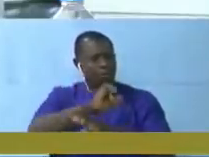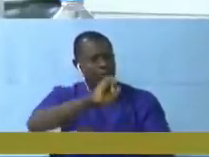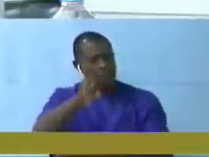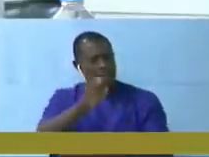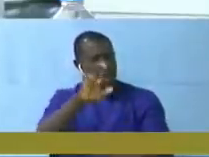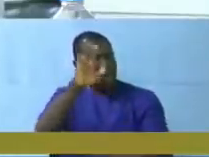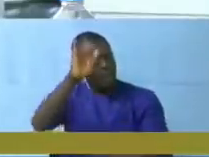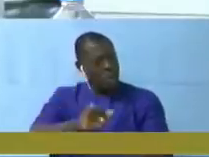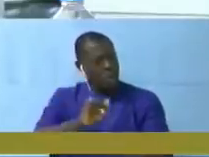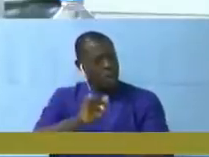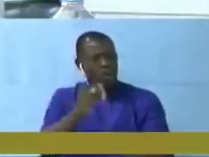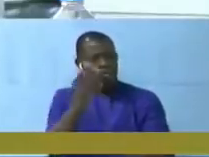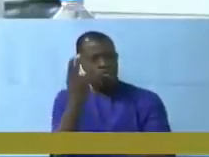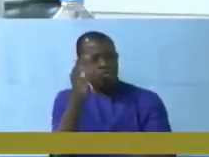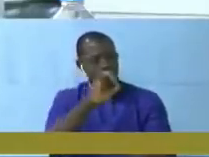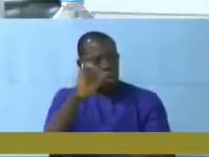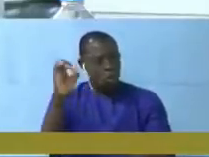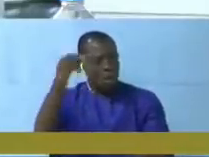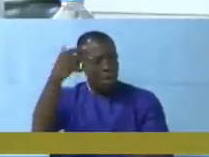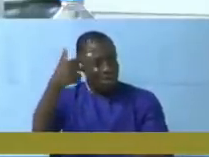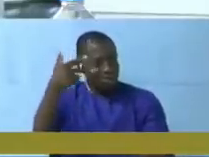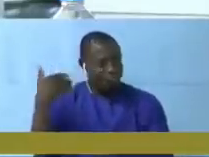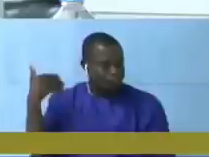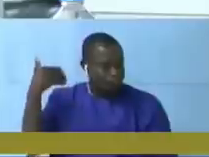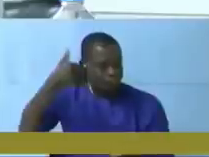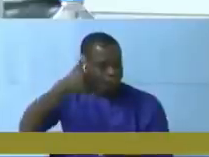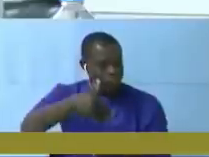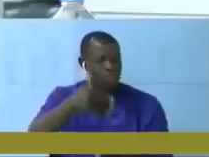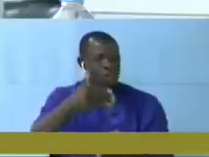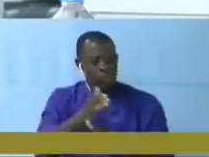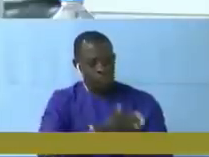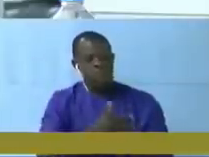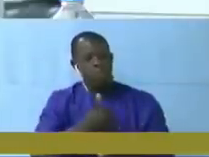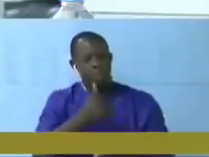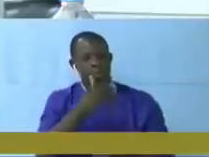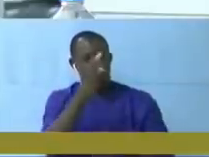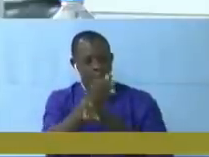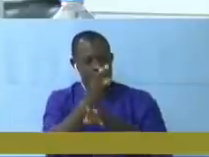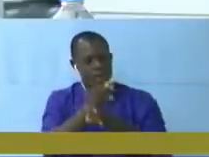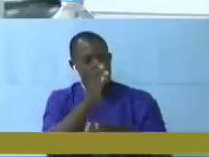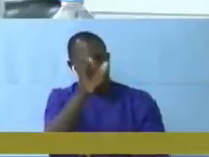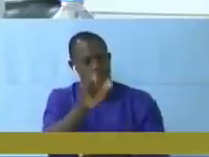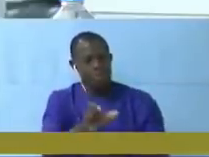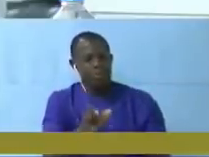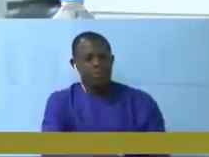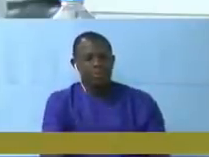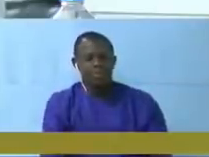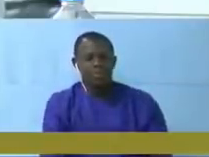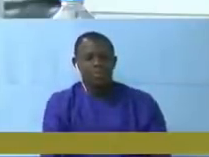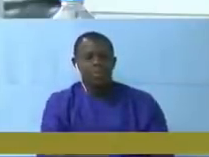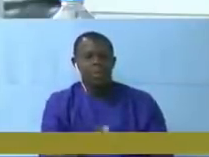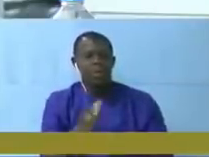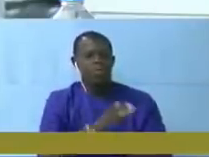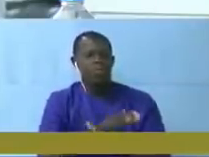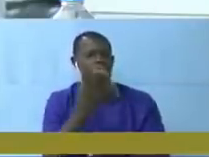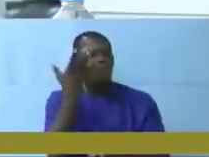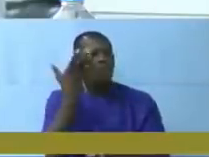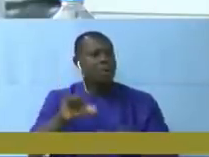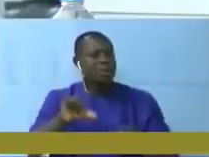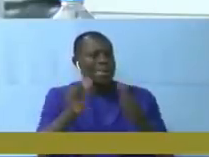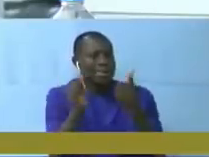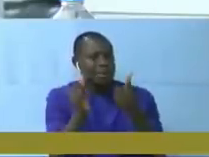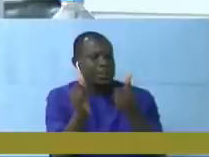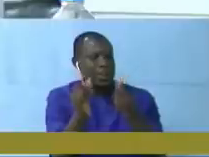sosé bankas bo di jangelu aji ci wali loi mang fa de jangale. At first, I used to